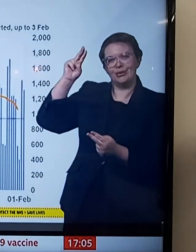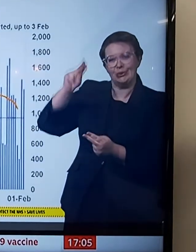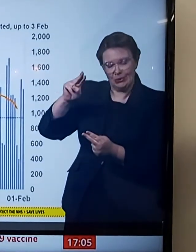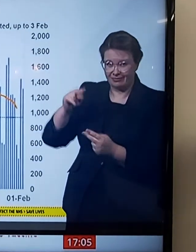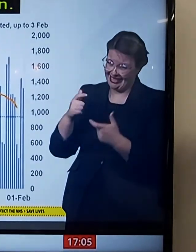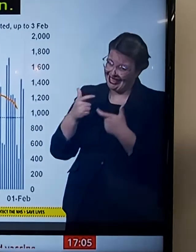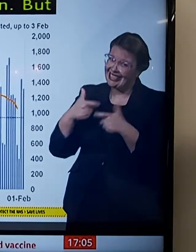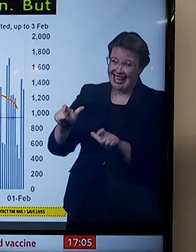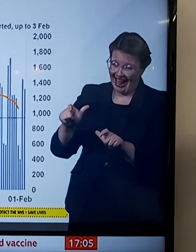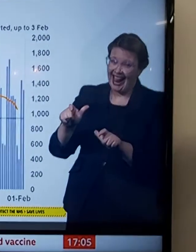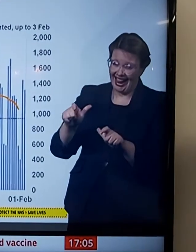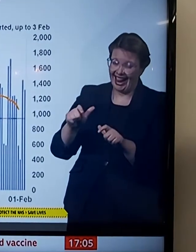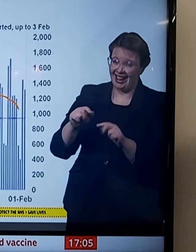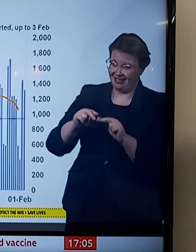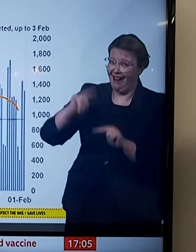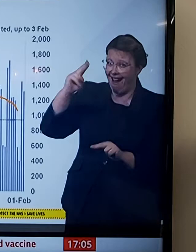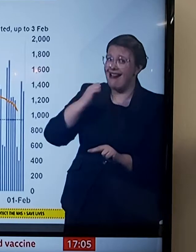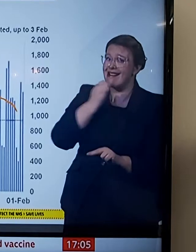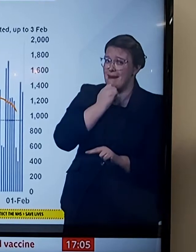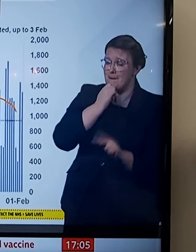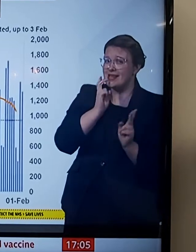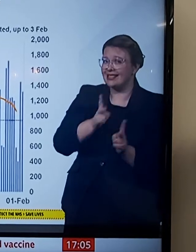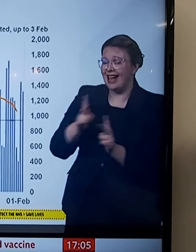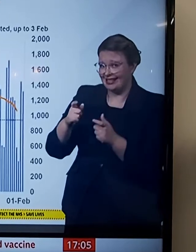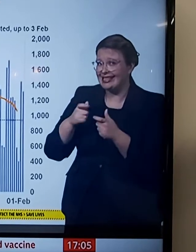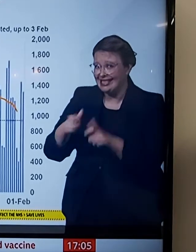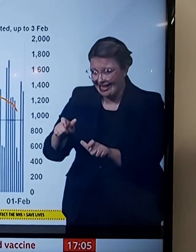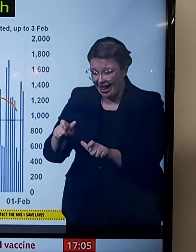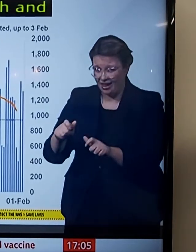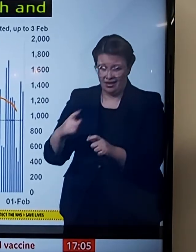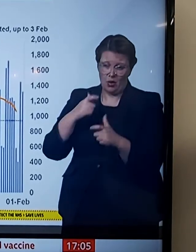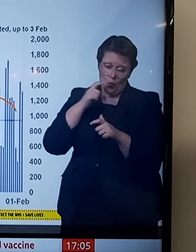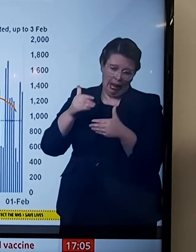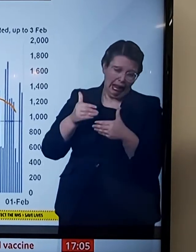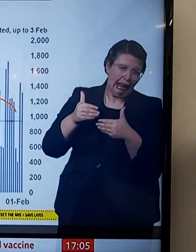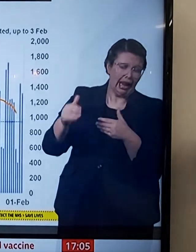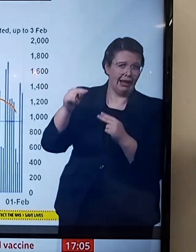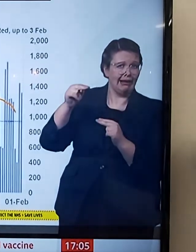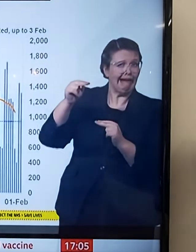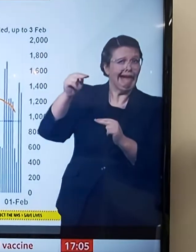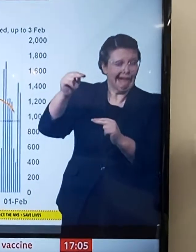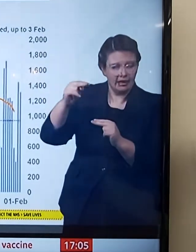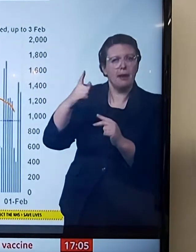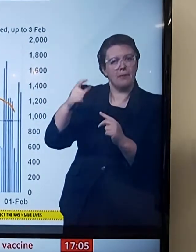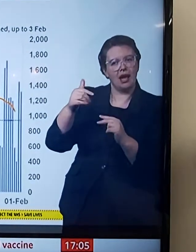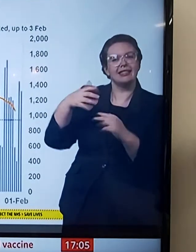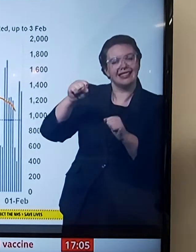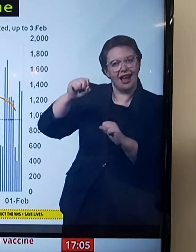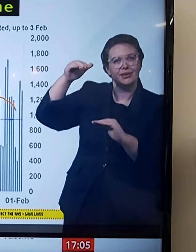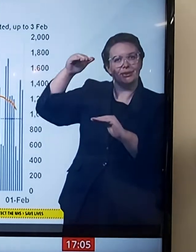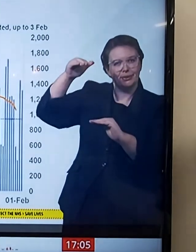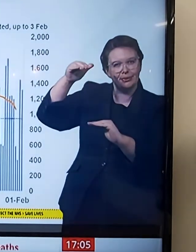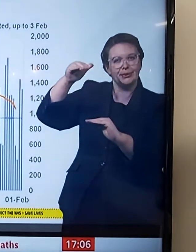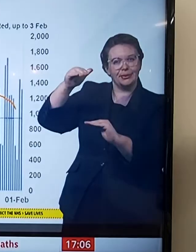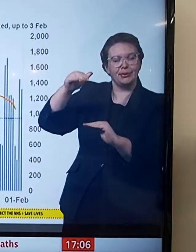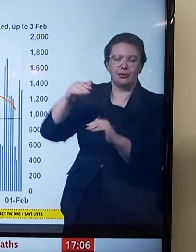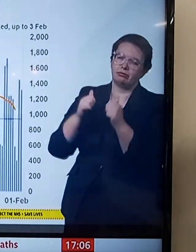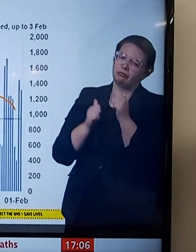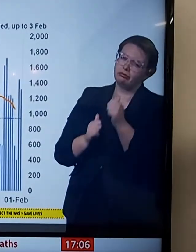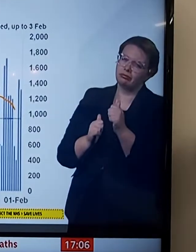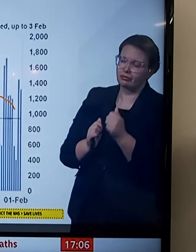stay high for quite some time, but coming down, as you can see, on this pathway. And the first effects we will